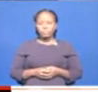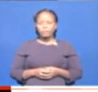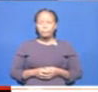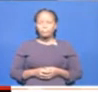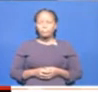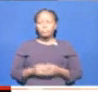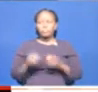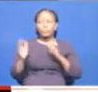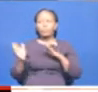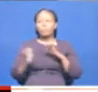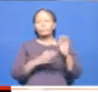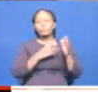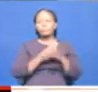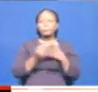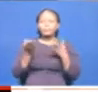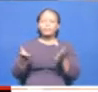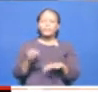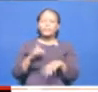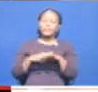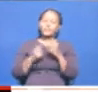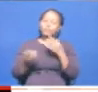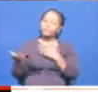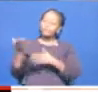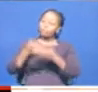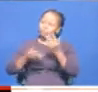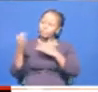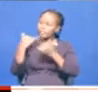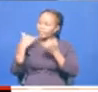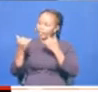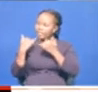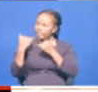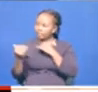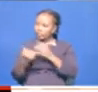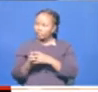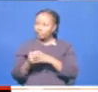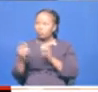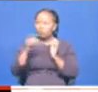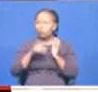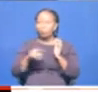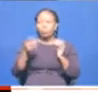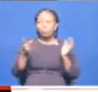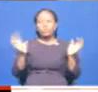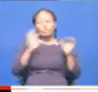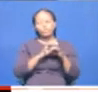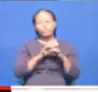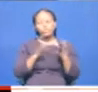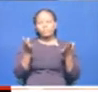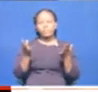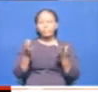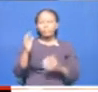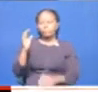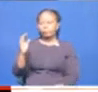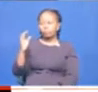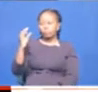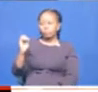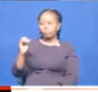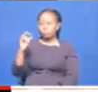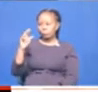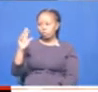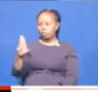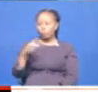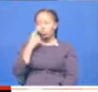All right, it is time now for our interactive segment, and we are joined by Ciru Okobi, who is the commercial